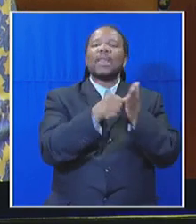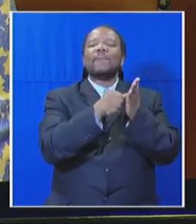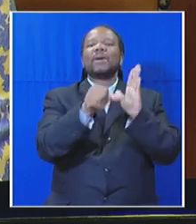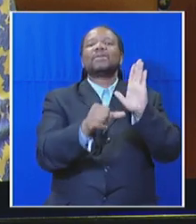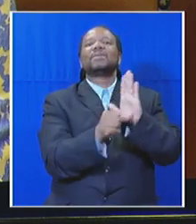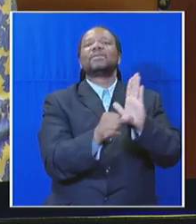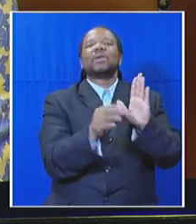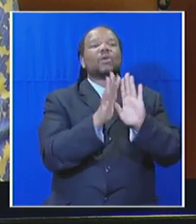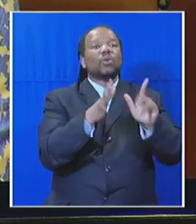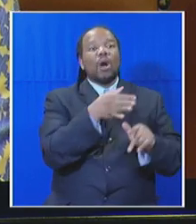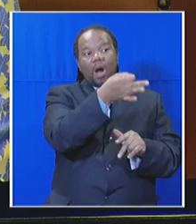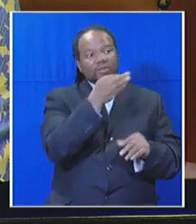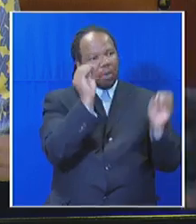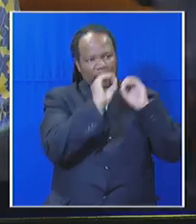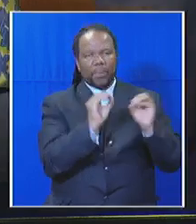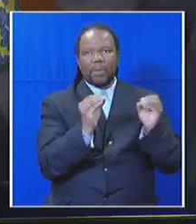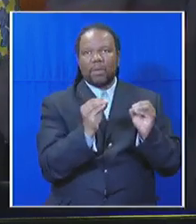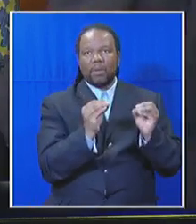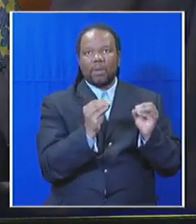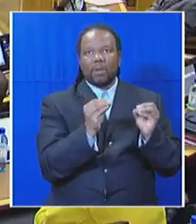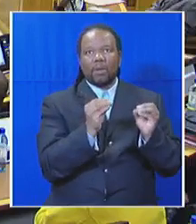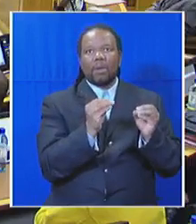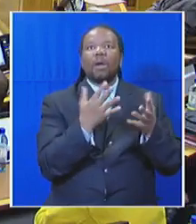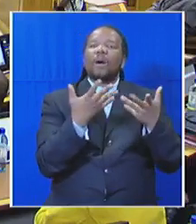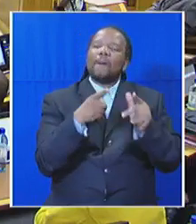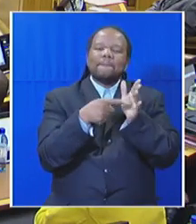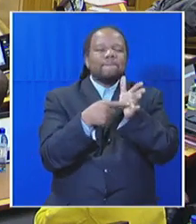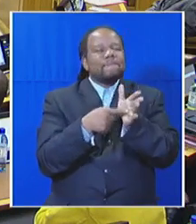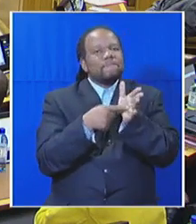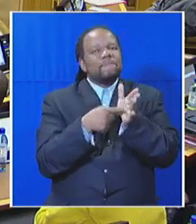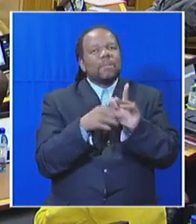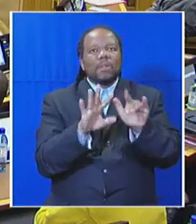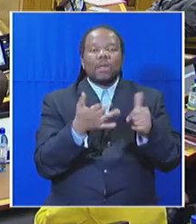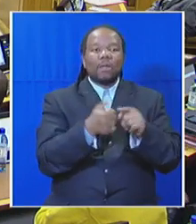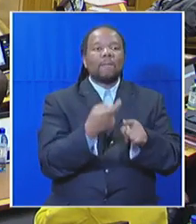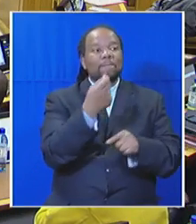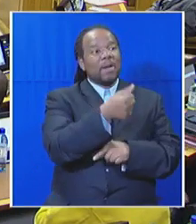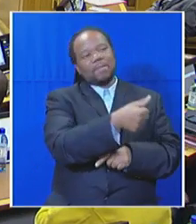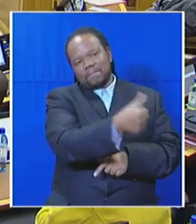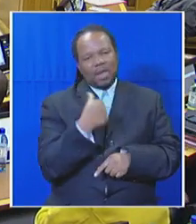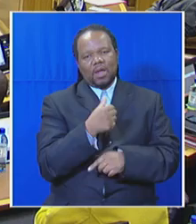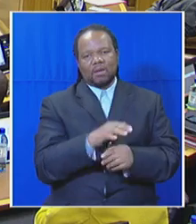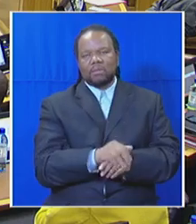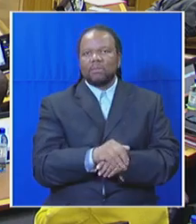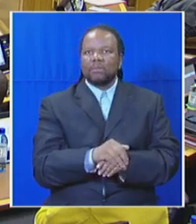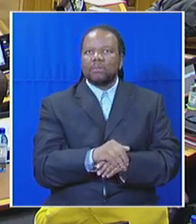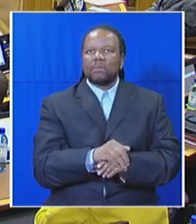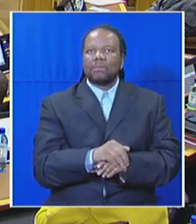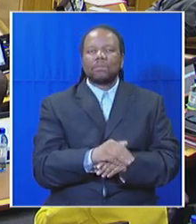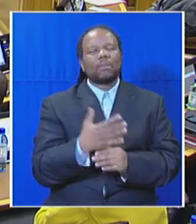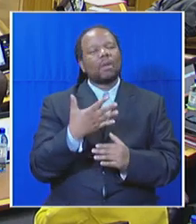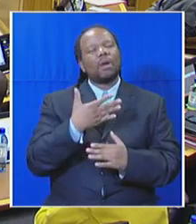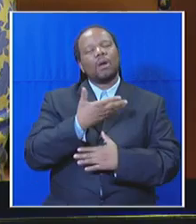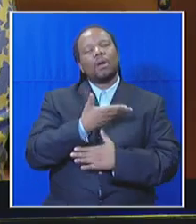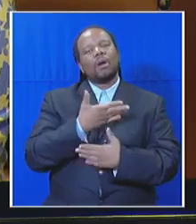to be answered. We want it to be I prioritized because we want to pay back the money. I wish to